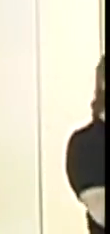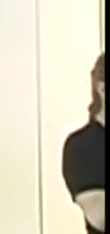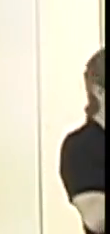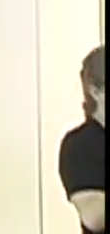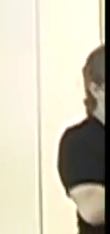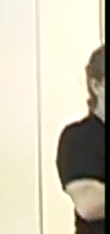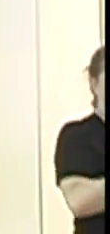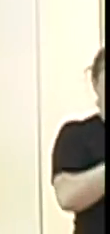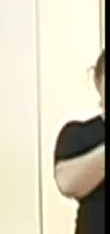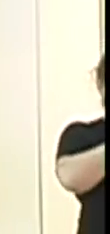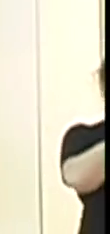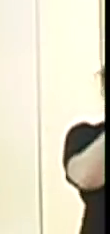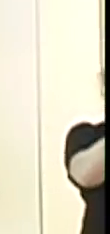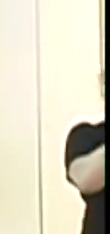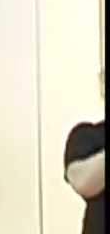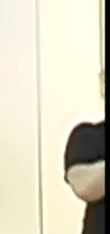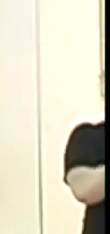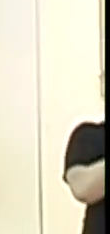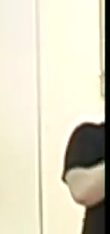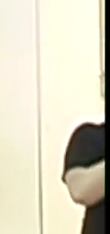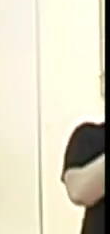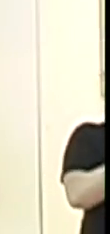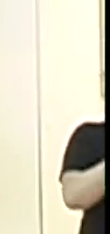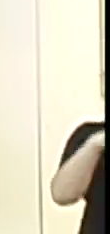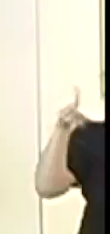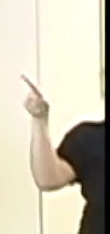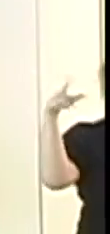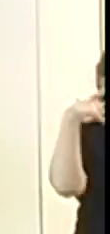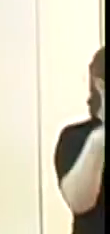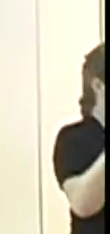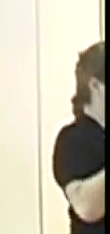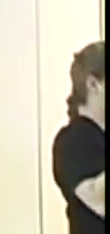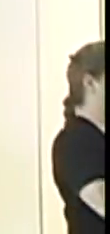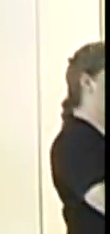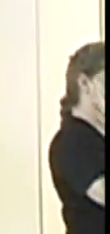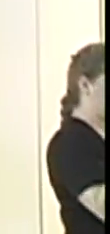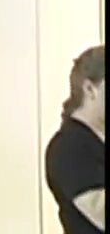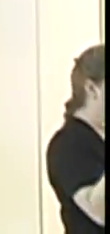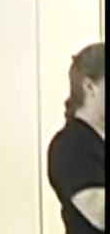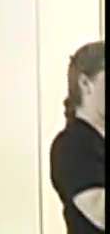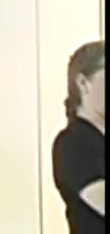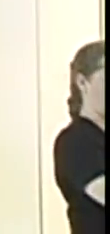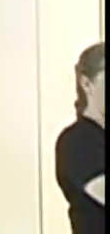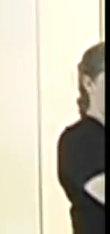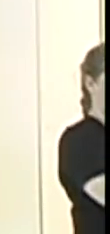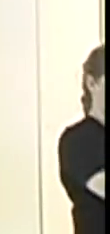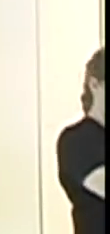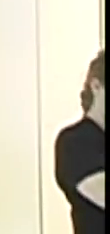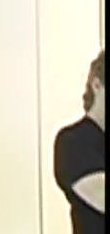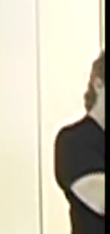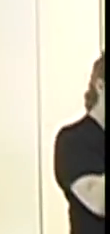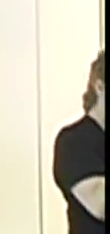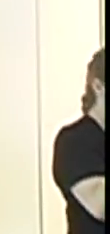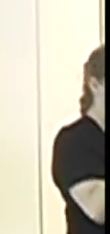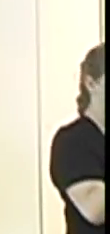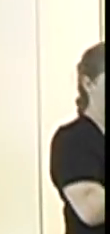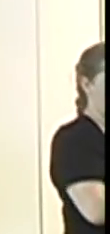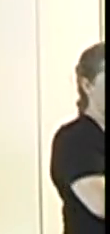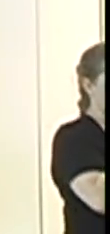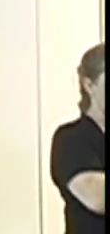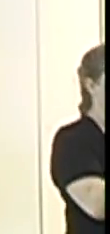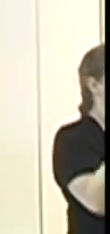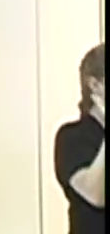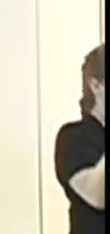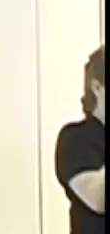But there are 2 joints that are particularly successful, that our children are particularly accurate on. That is the elbow, where